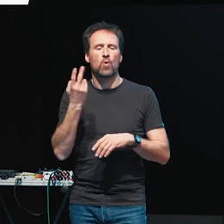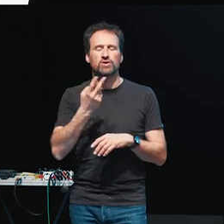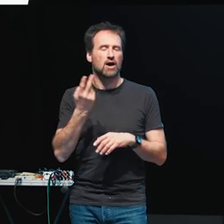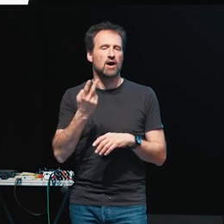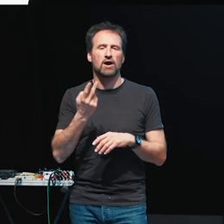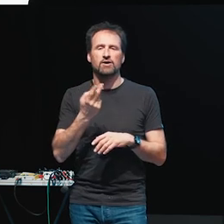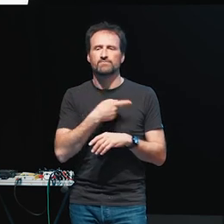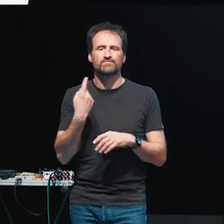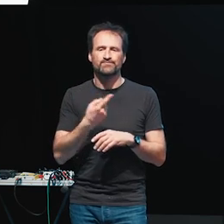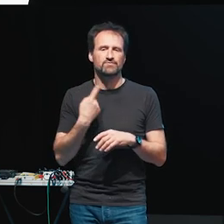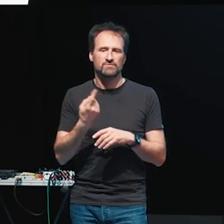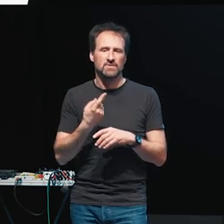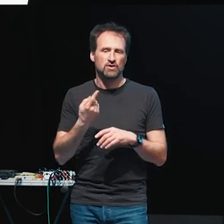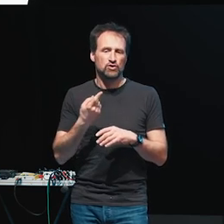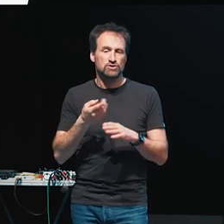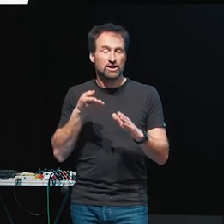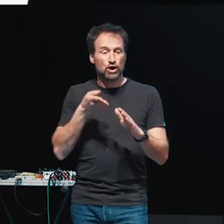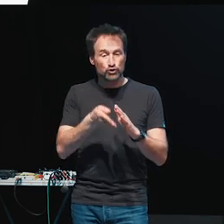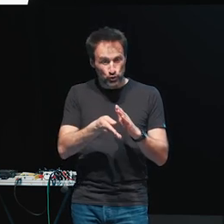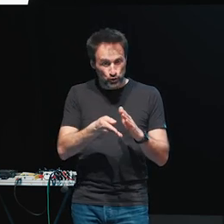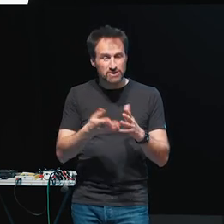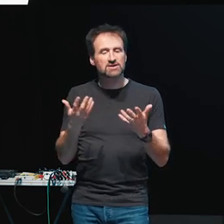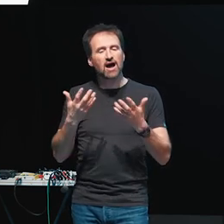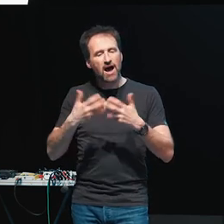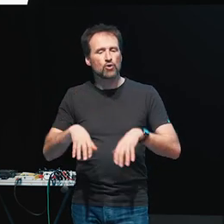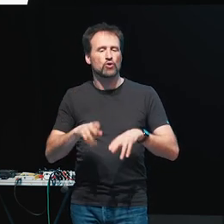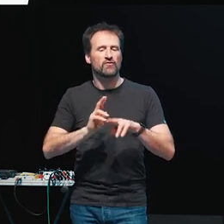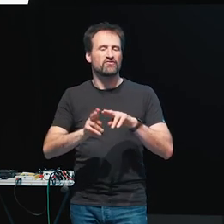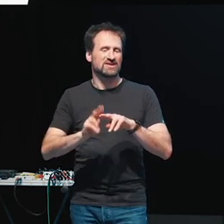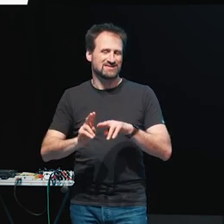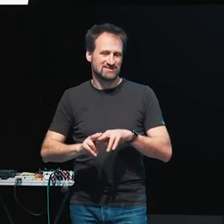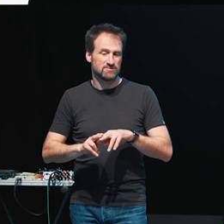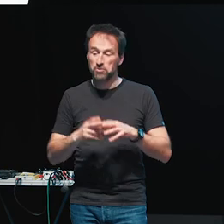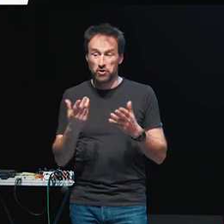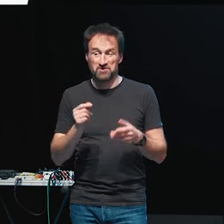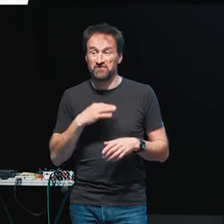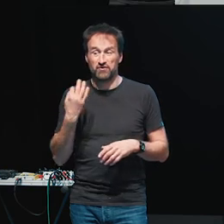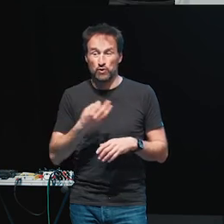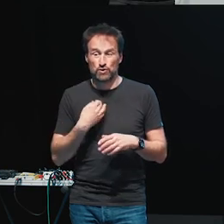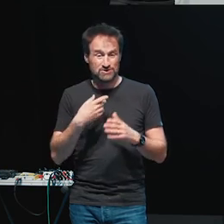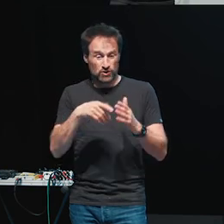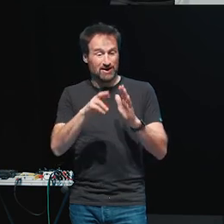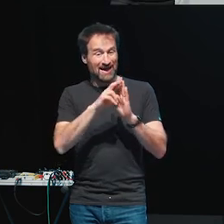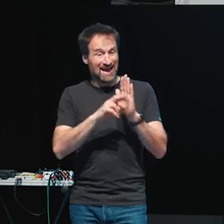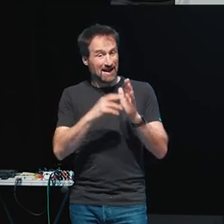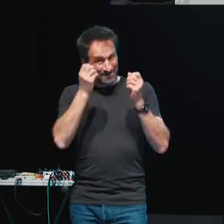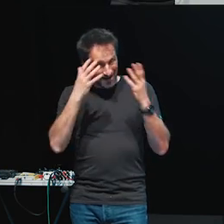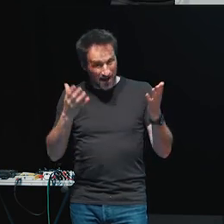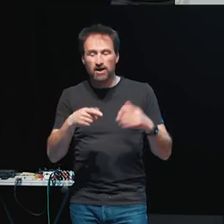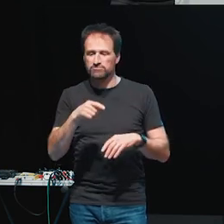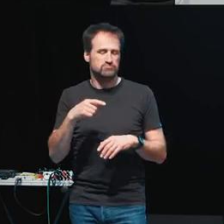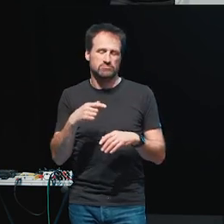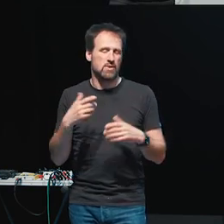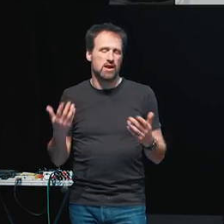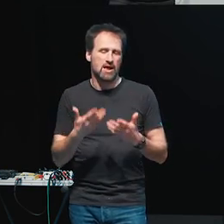our rules are auto-fixable, so it's not a problem for us. So code conventions, how you name stuff, whether it